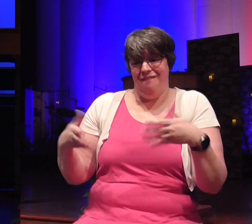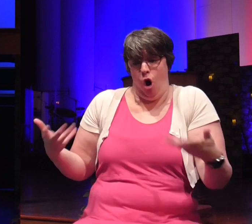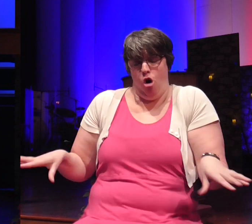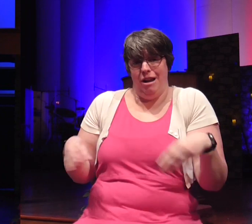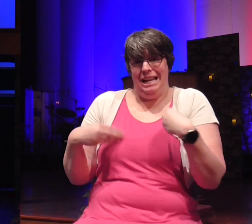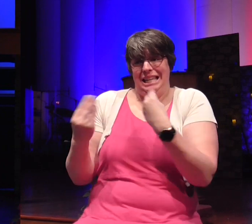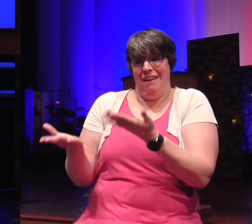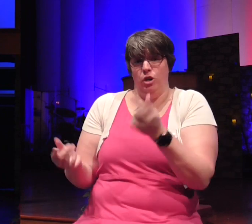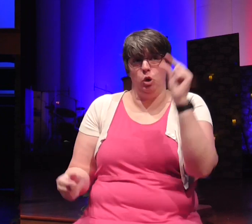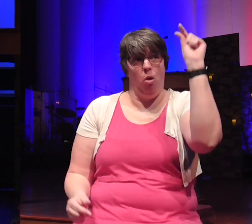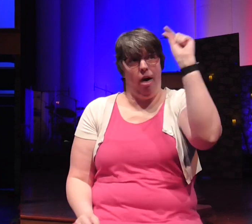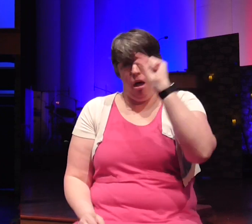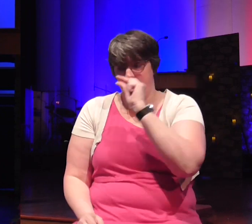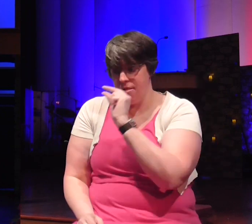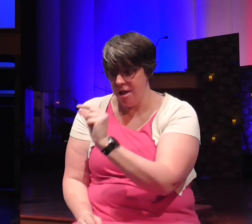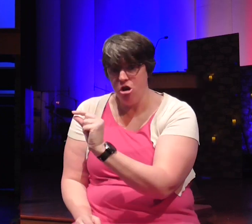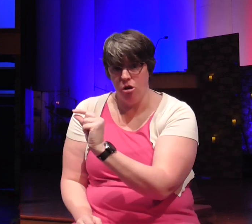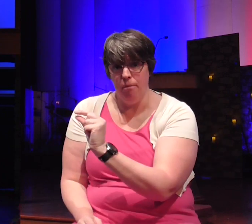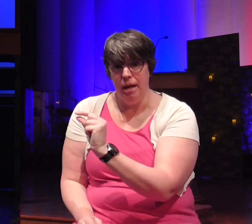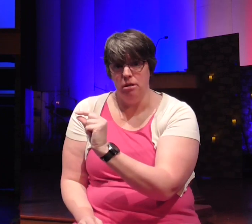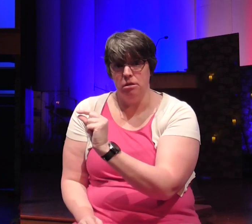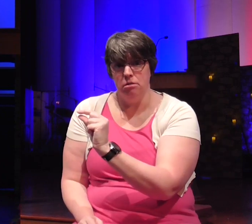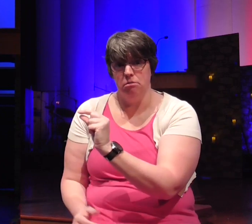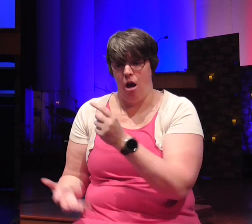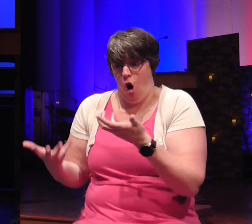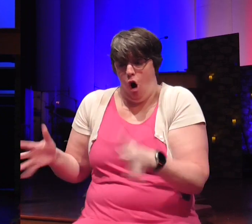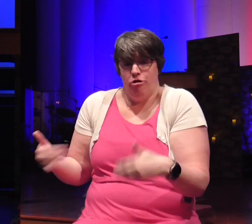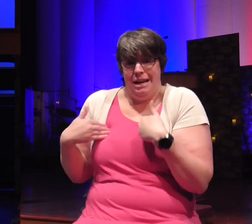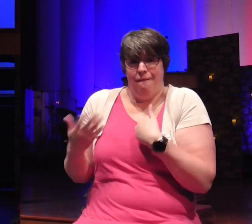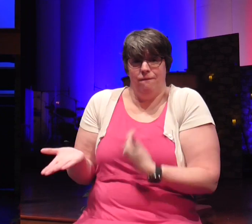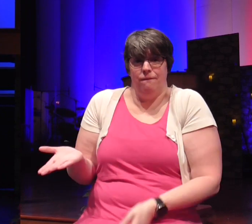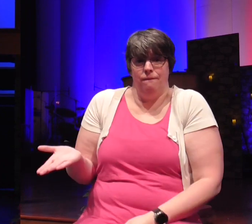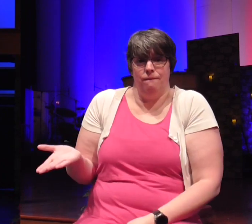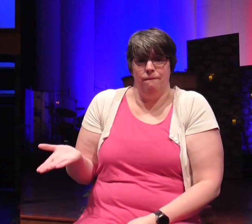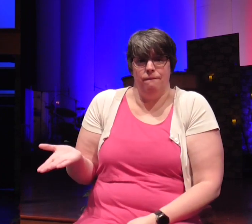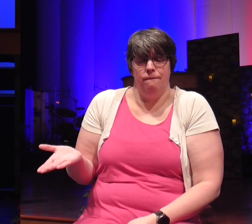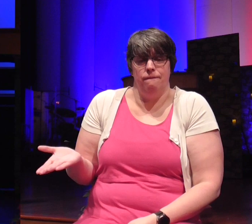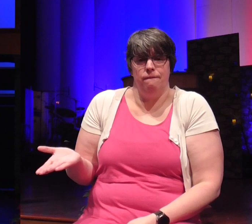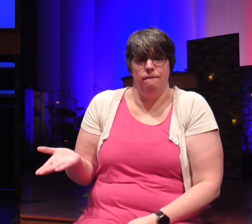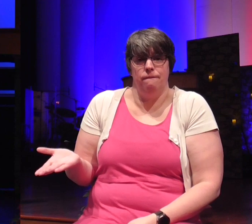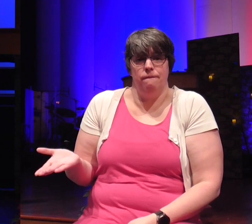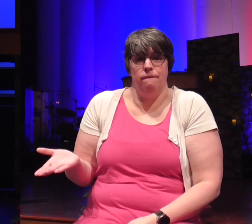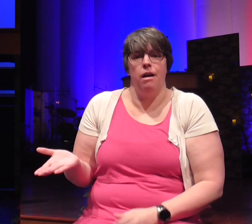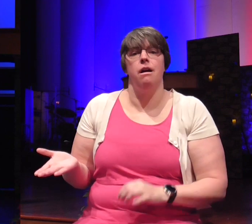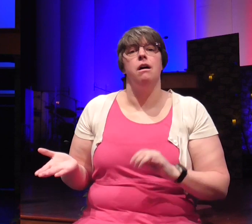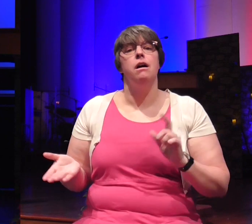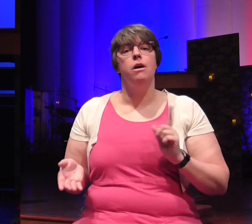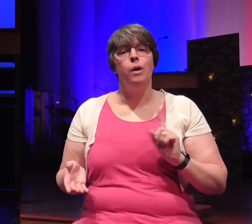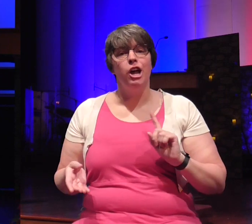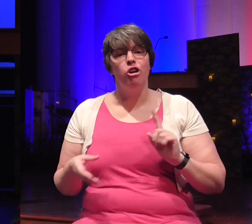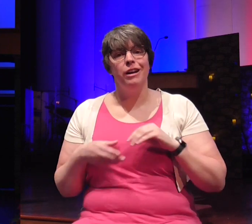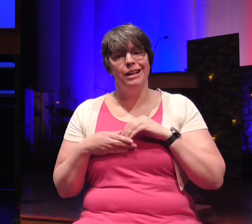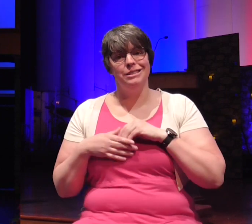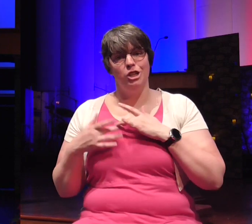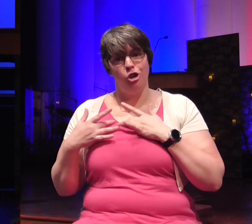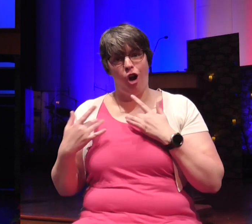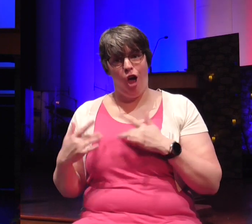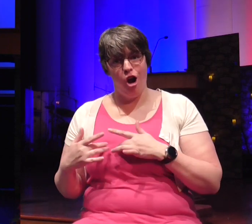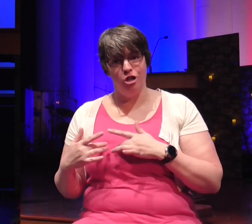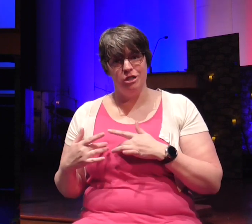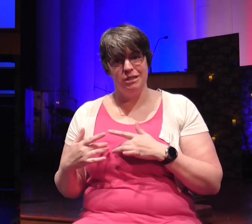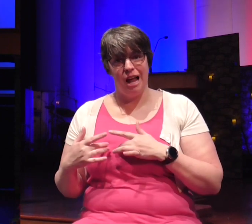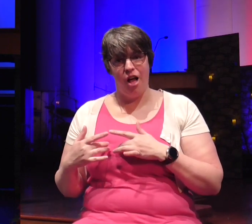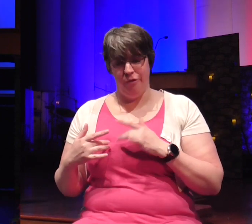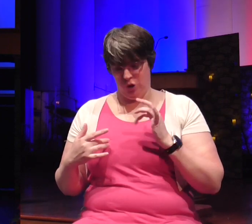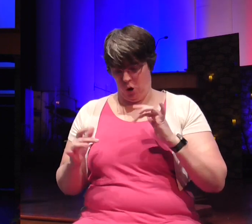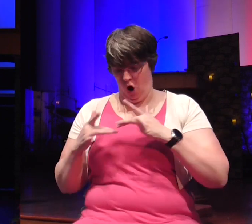wherewithal and the answer already. And it's here in the heart. Shine the heart,